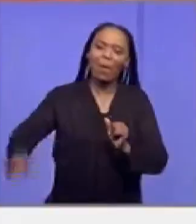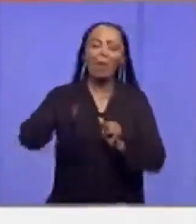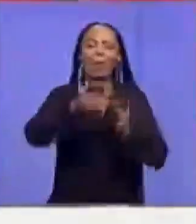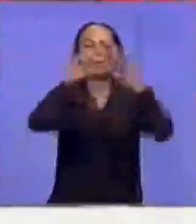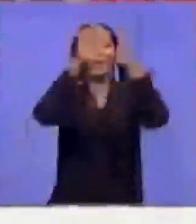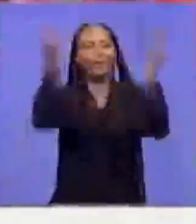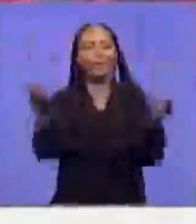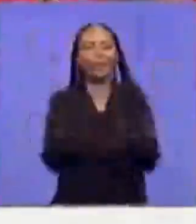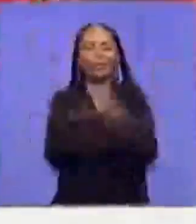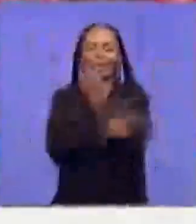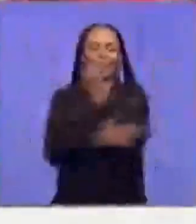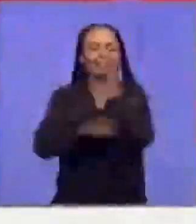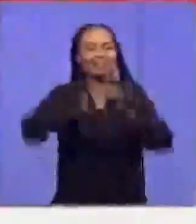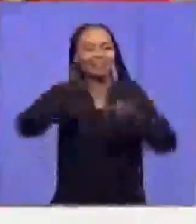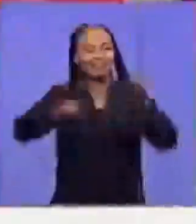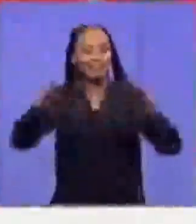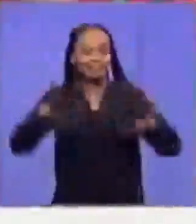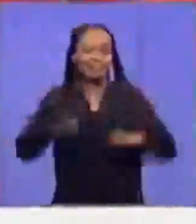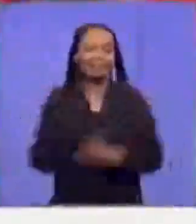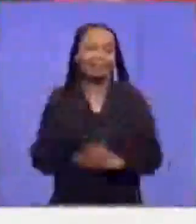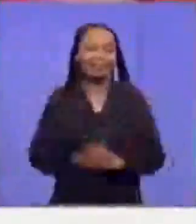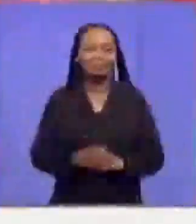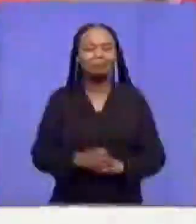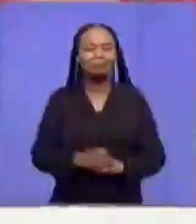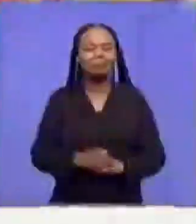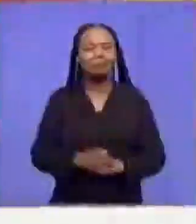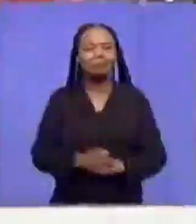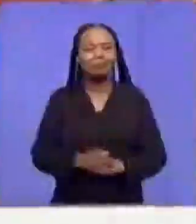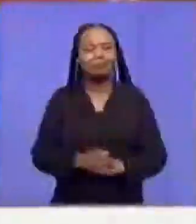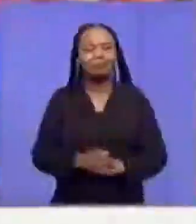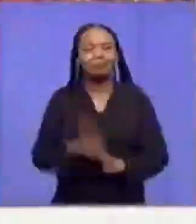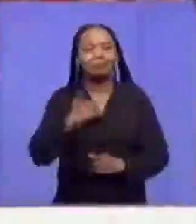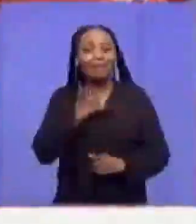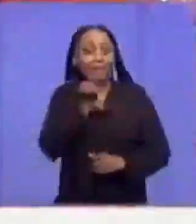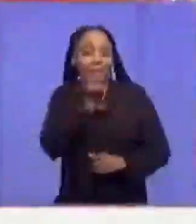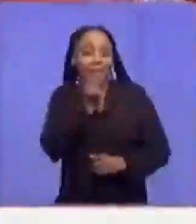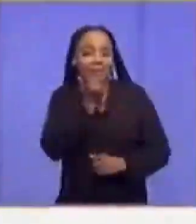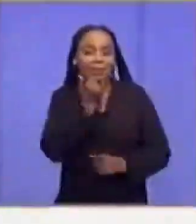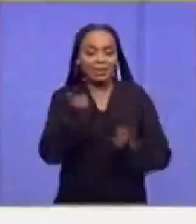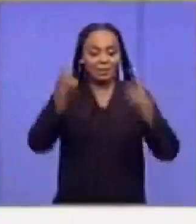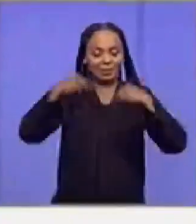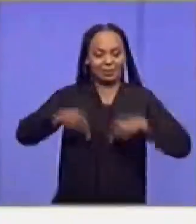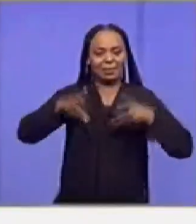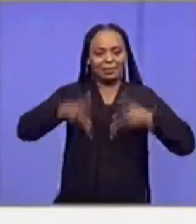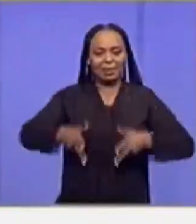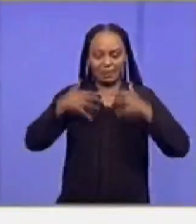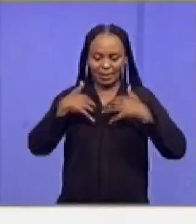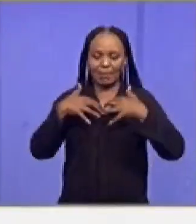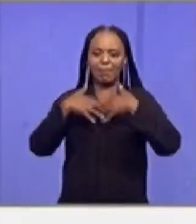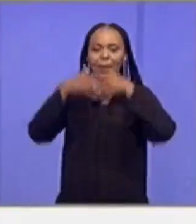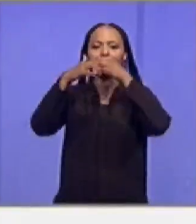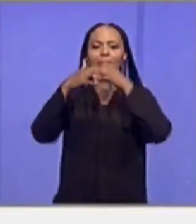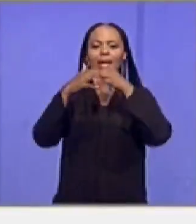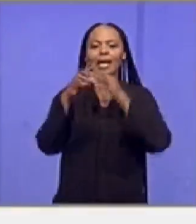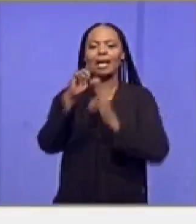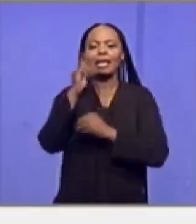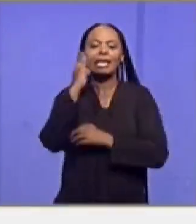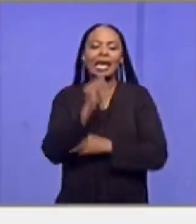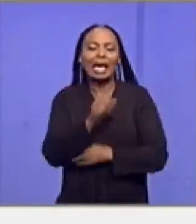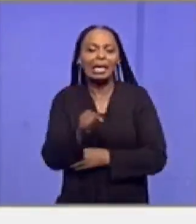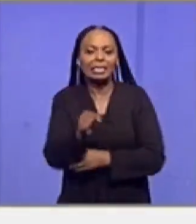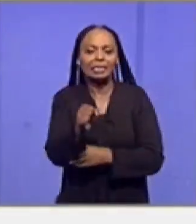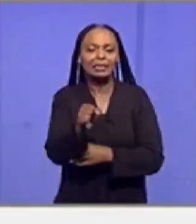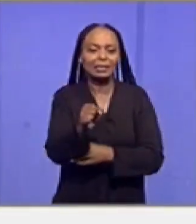world establish Granny's teams. I'm so happy that this has come to pass because I'm the founder of the Granny Soccer in